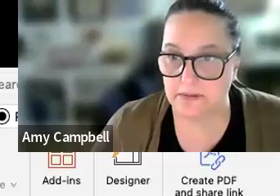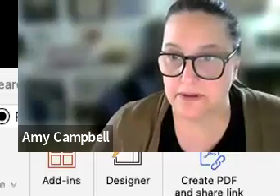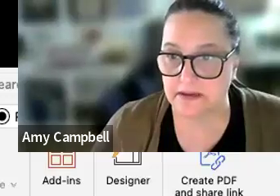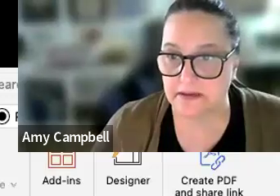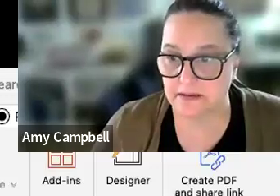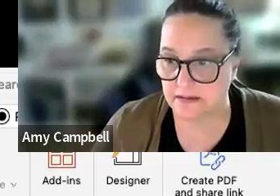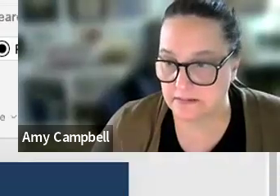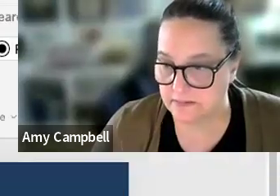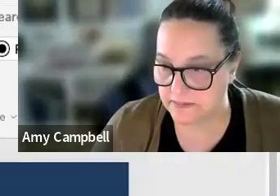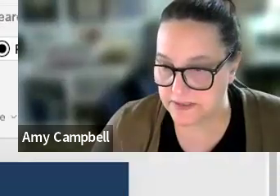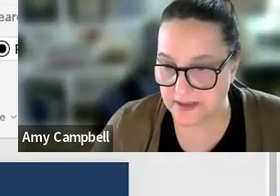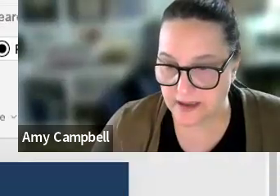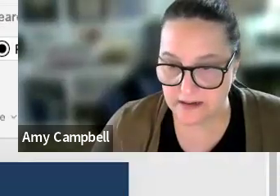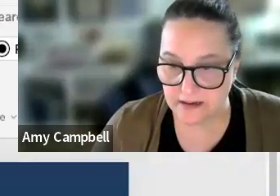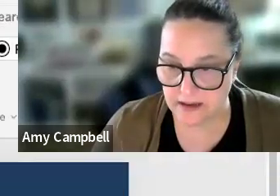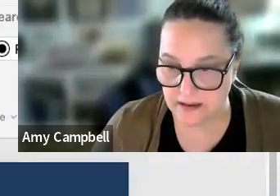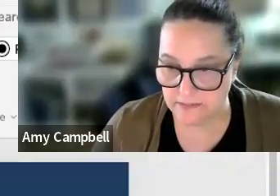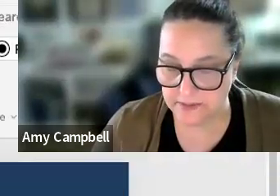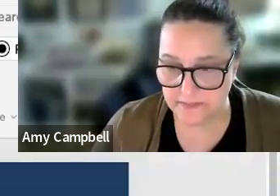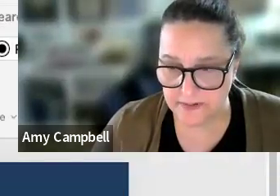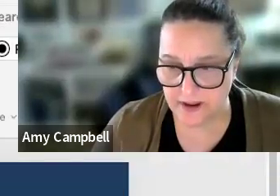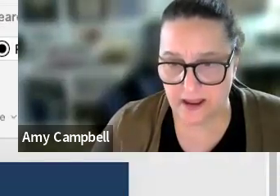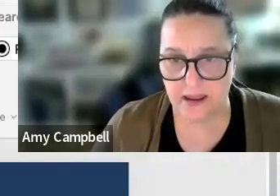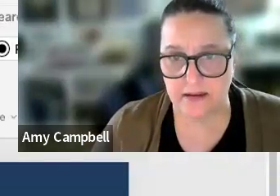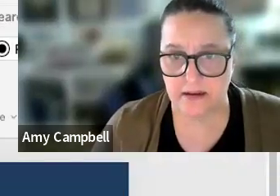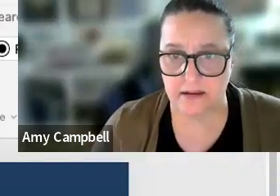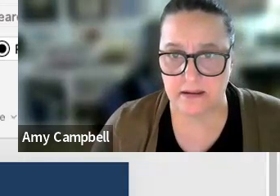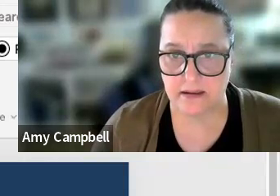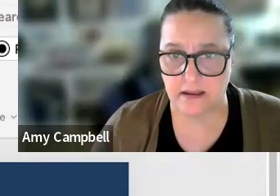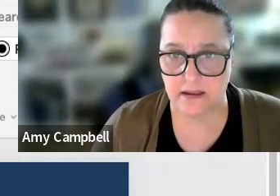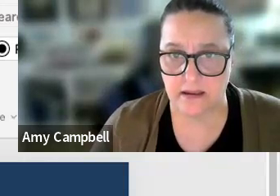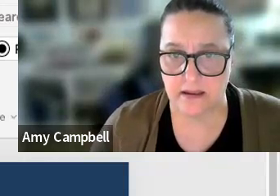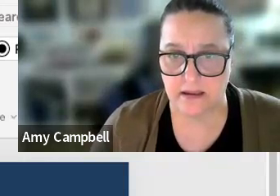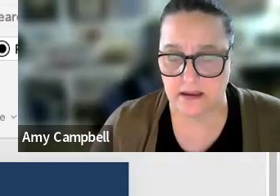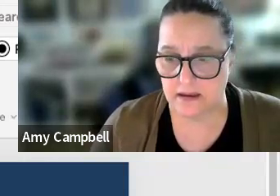And we will do that. Believe it or not,